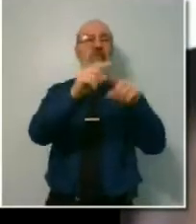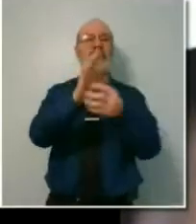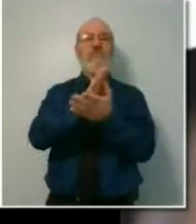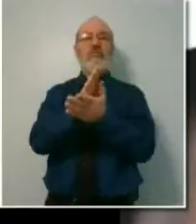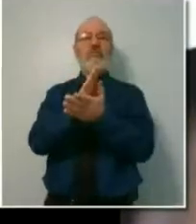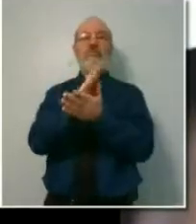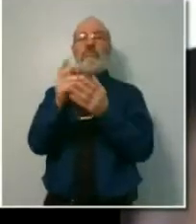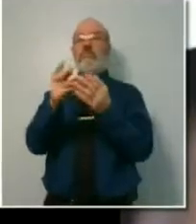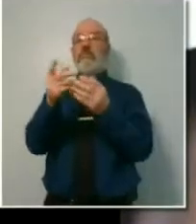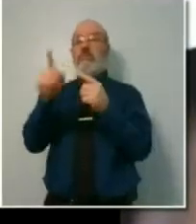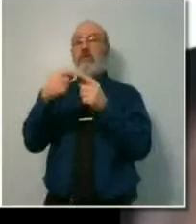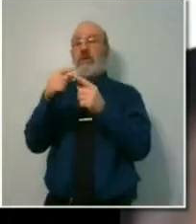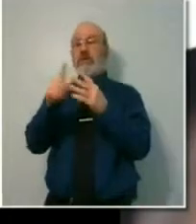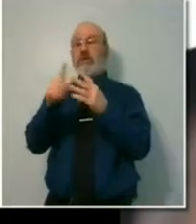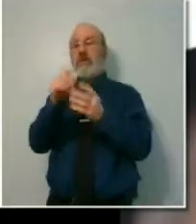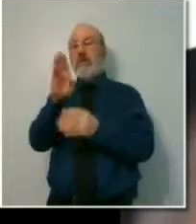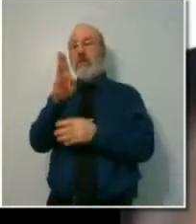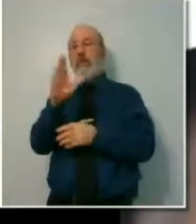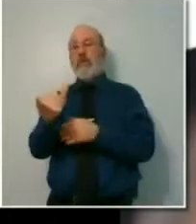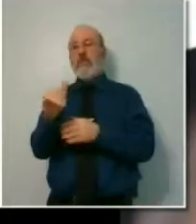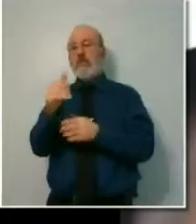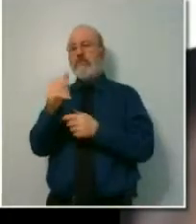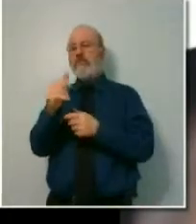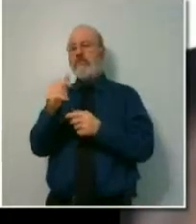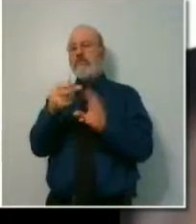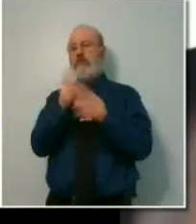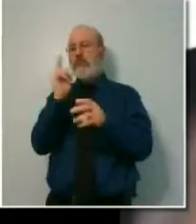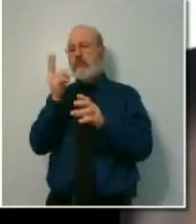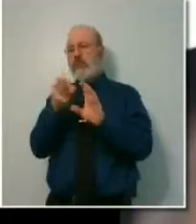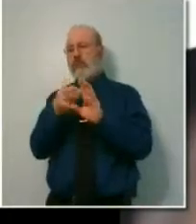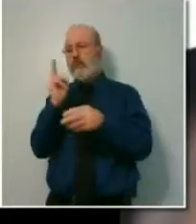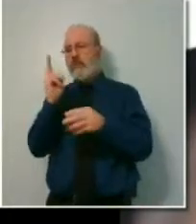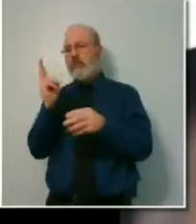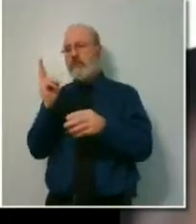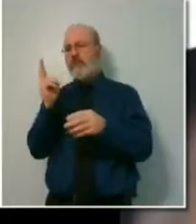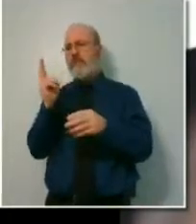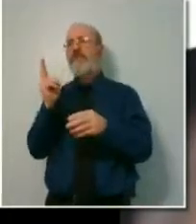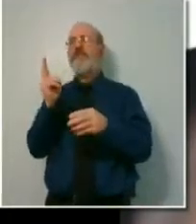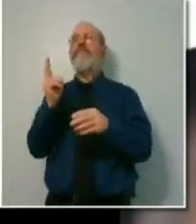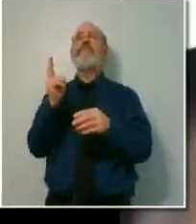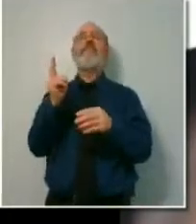bullying starts, he loses interest and eventually drops out.